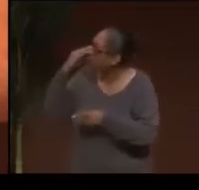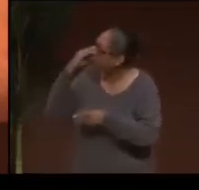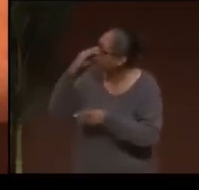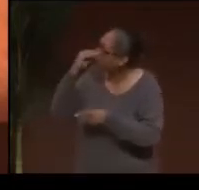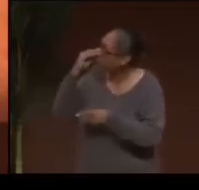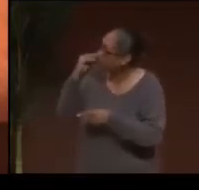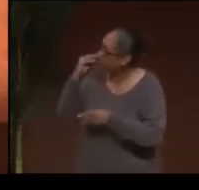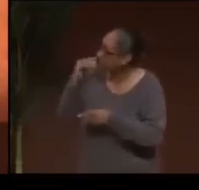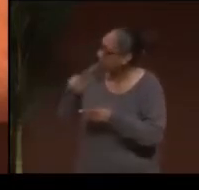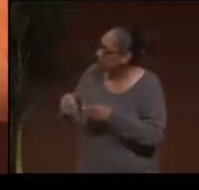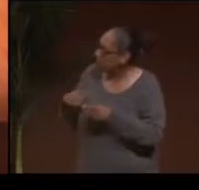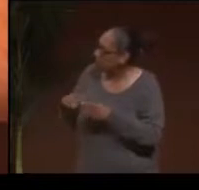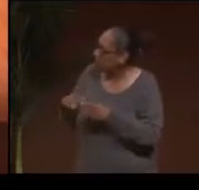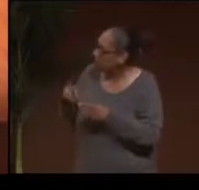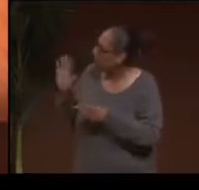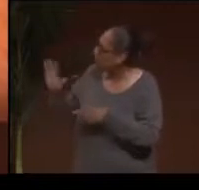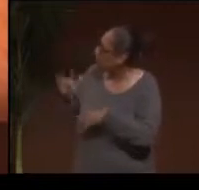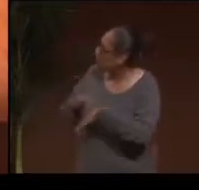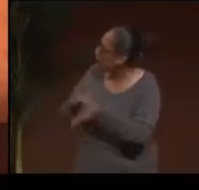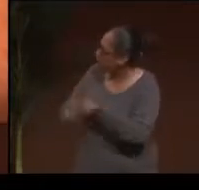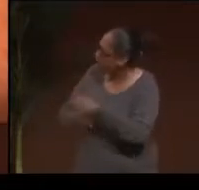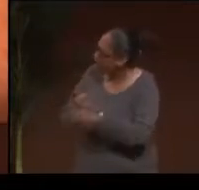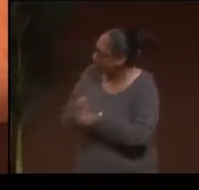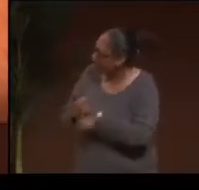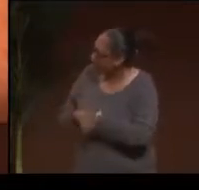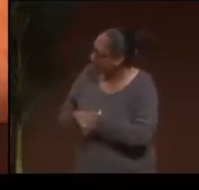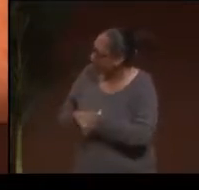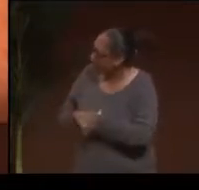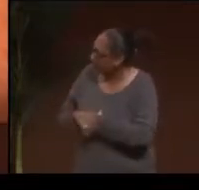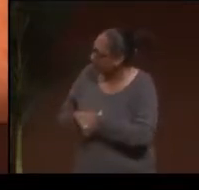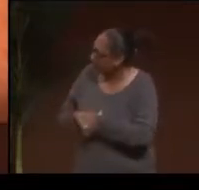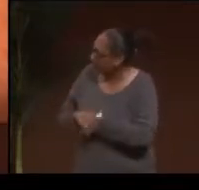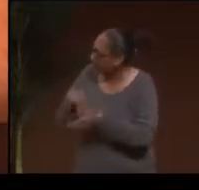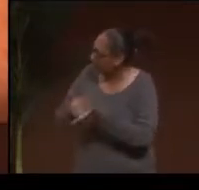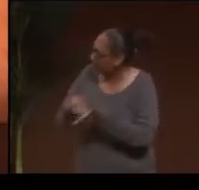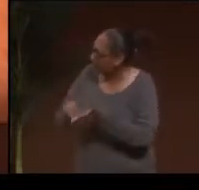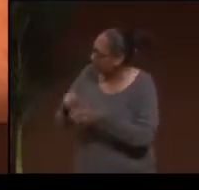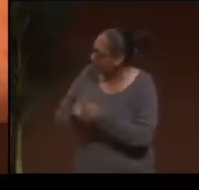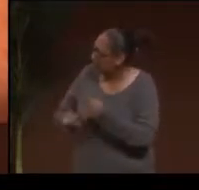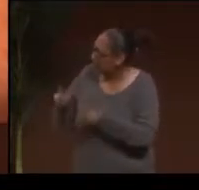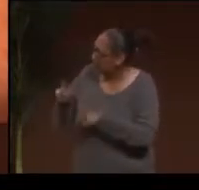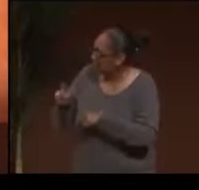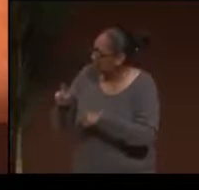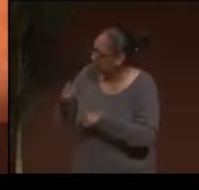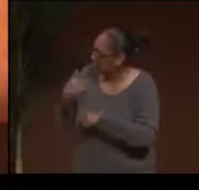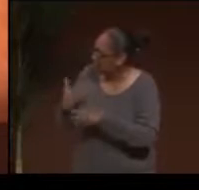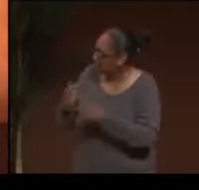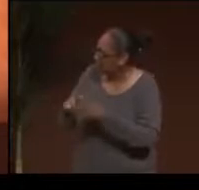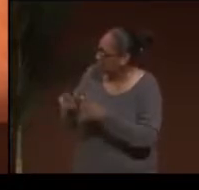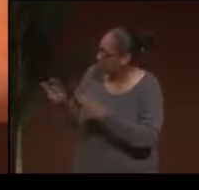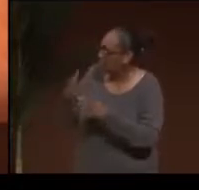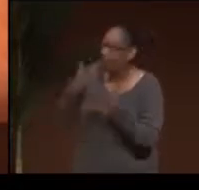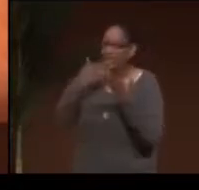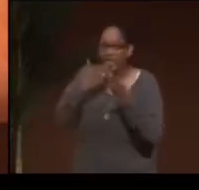Taino movement, especially in the early years. Okay. Well, I'm going to have to spin around. Excuse me, everyone, so I could look at this. Thank you